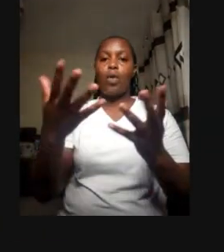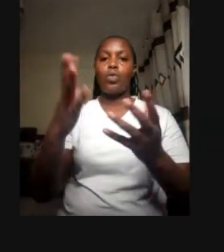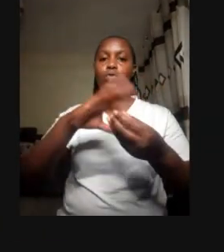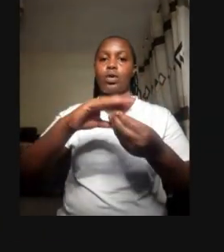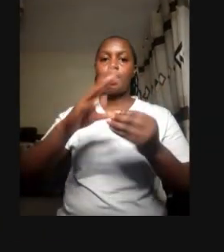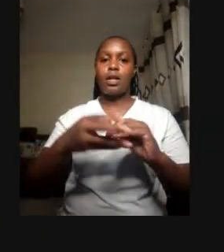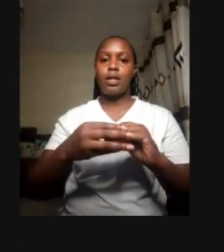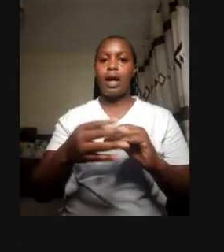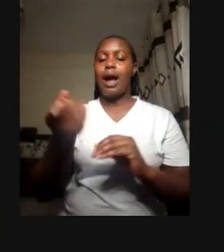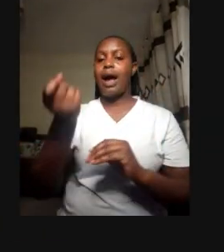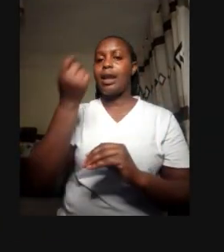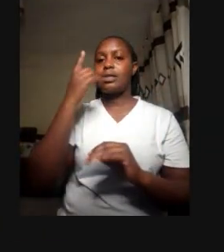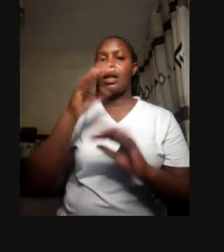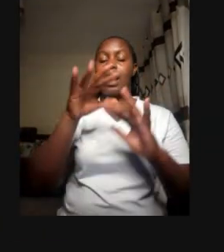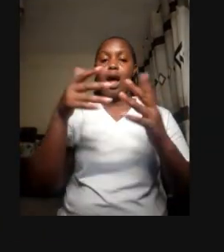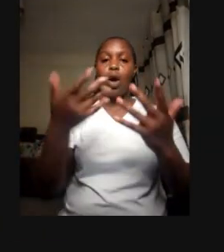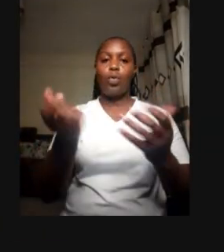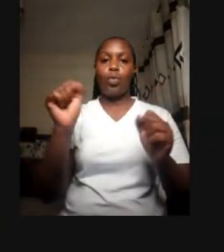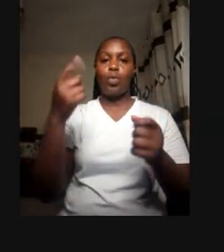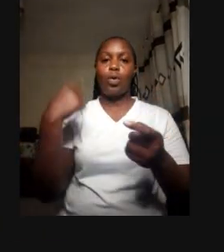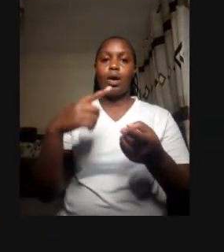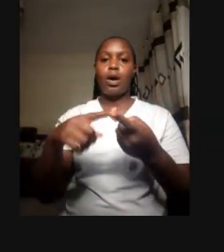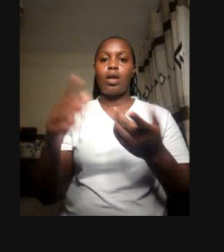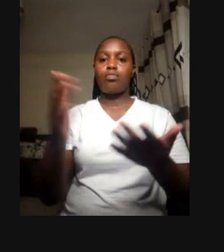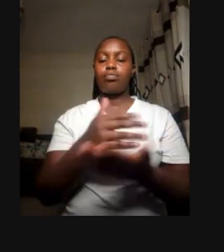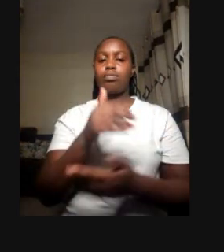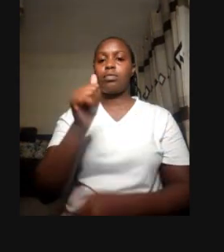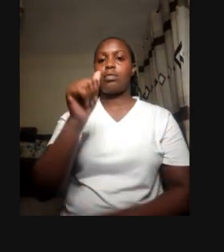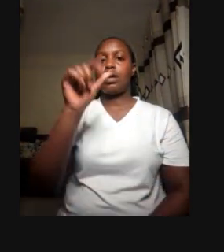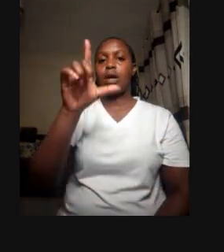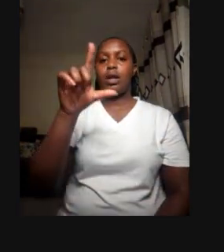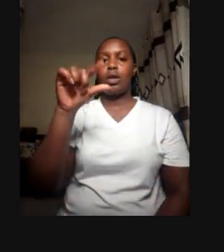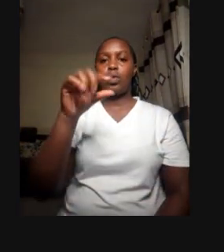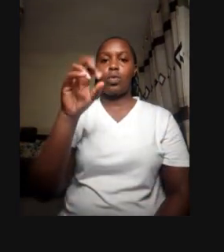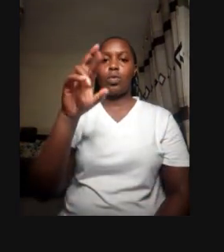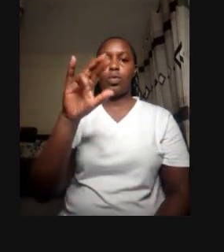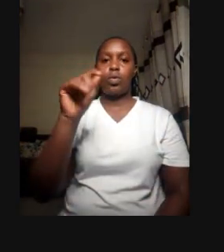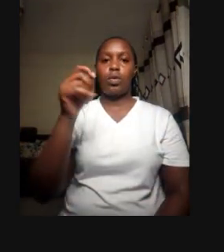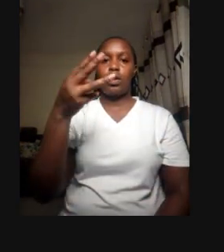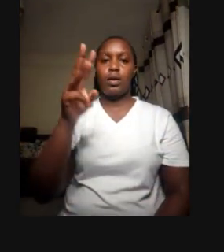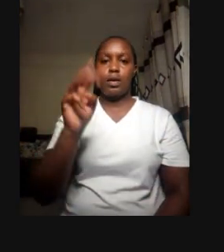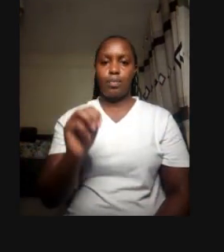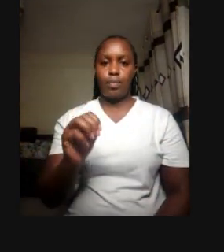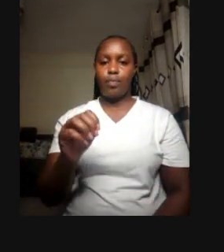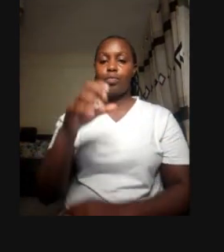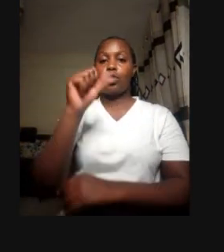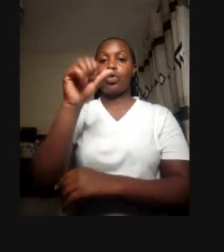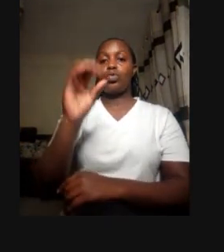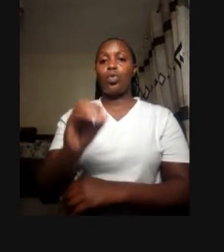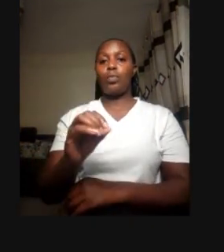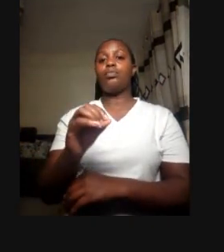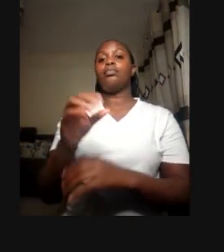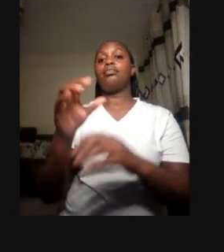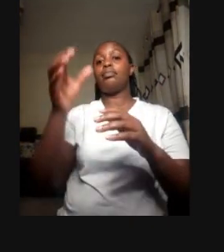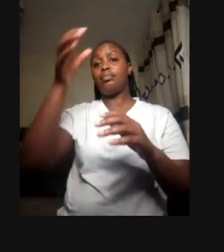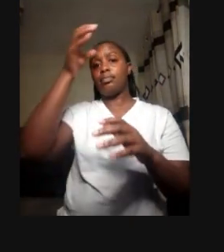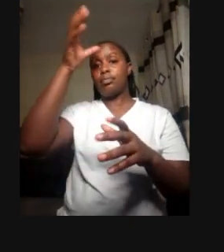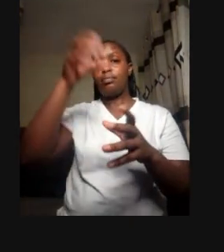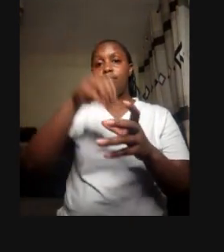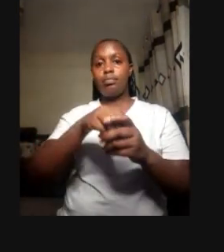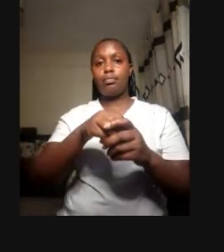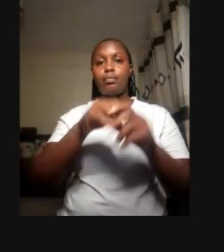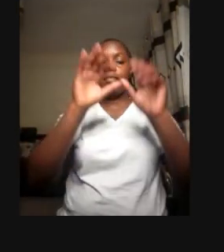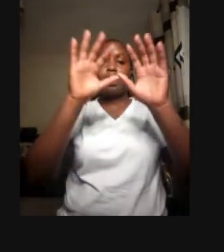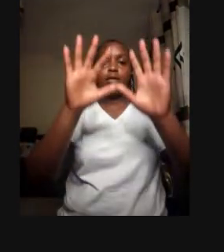the algorithm, and how you can even work with the algorithm. So content format really matters. Another thing I wanted to talk about is